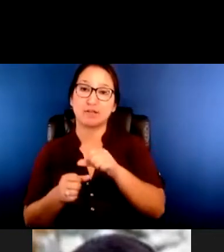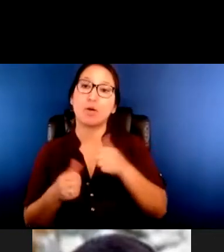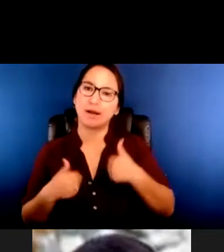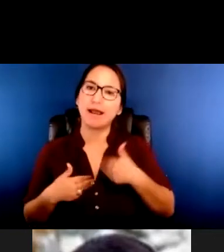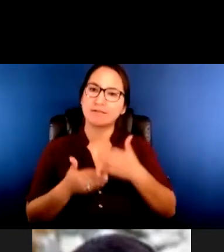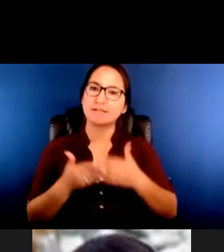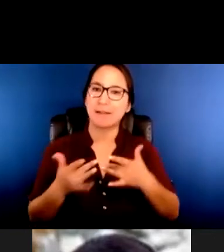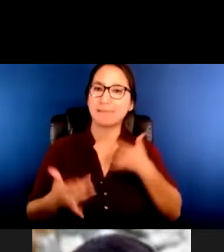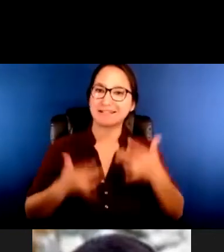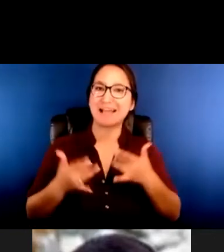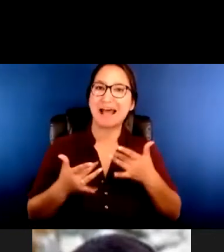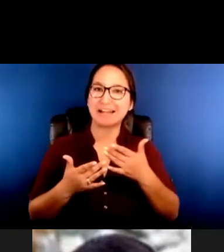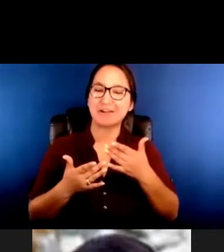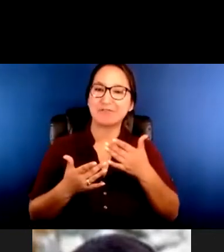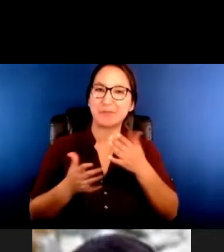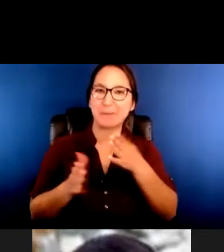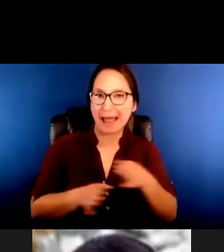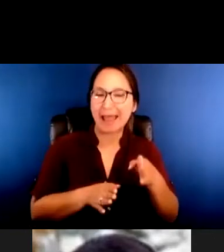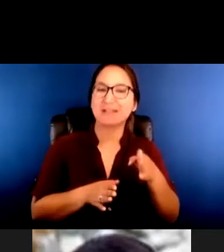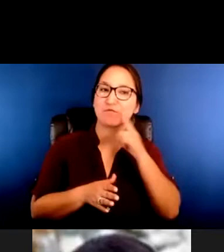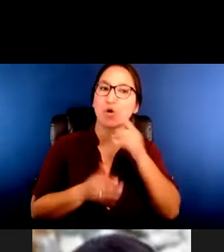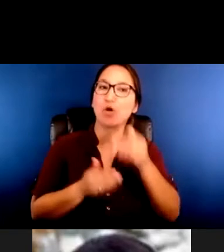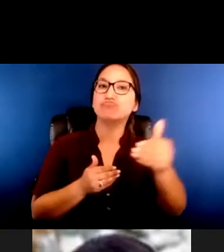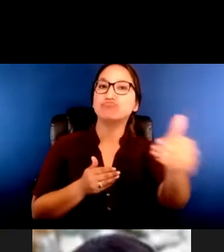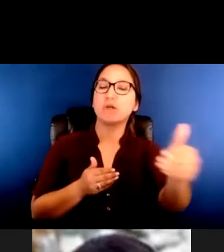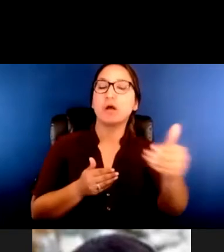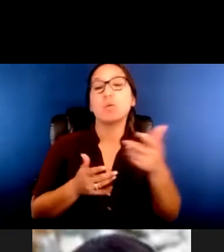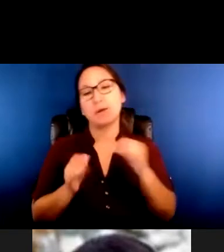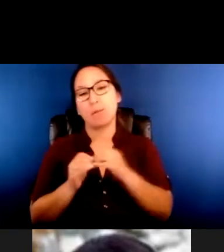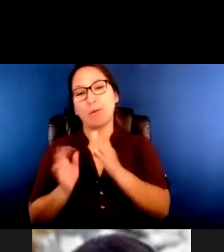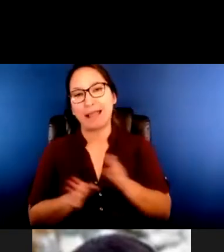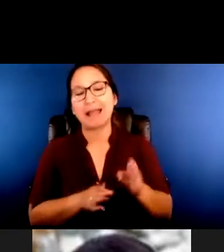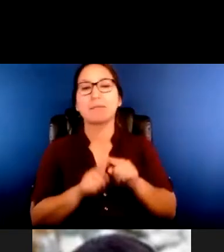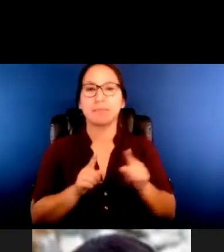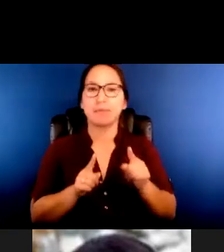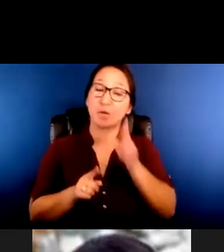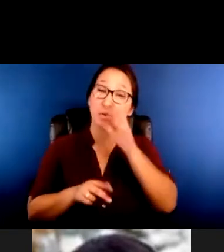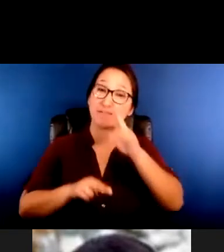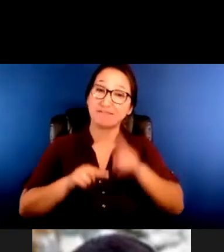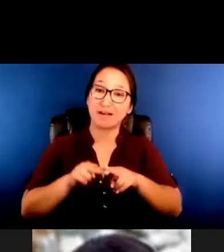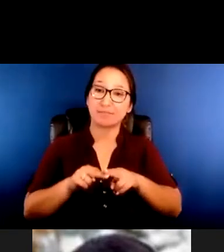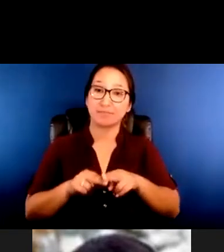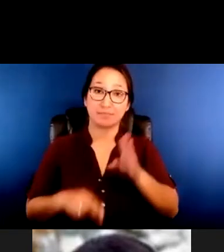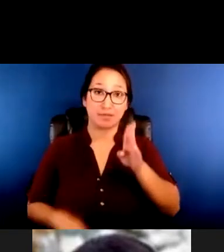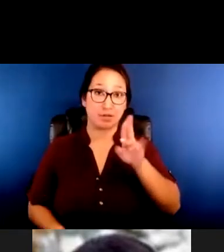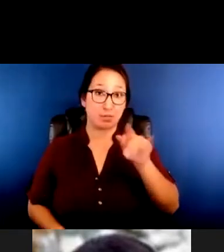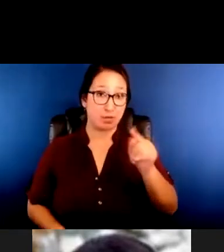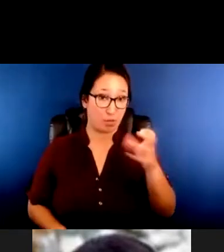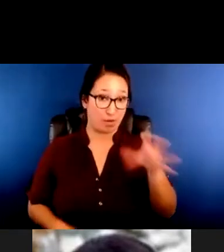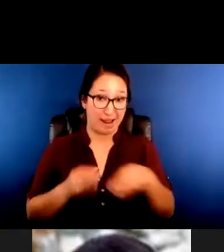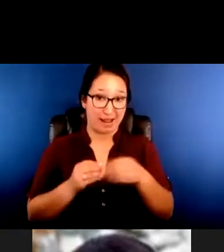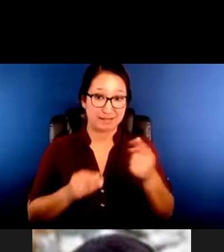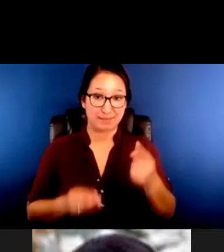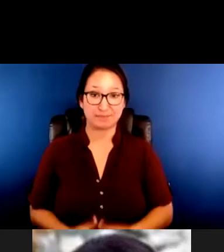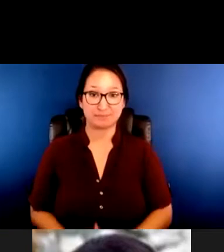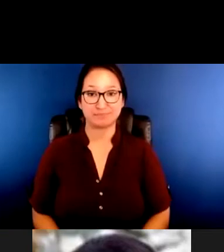ahead of time, still some more planning, but, you know, I think it'll be a lot of fun. Britt, I don't know if you want to add anything to